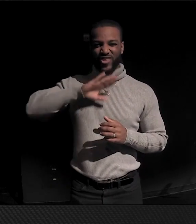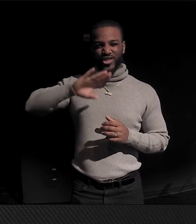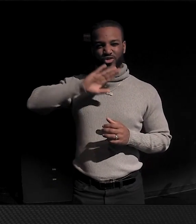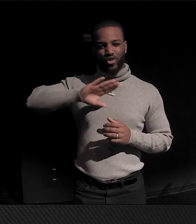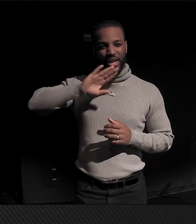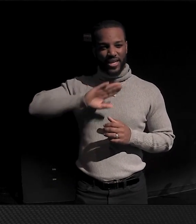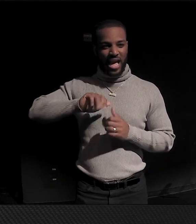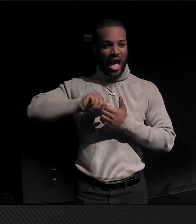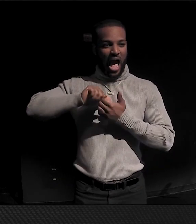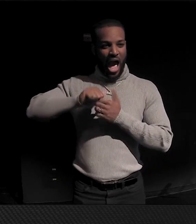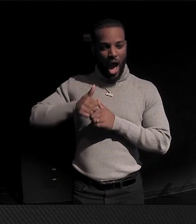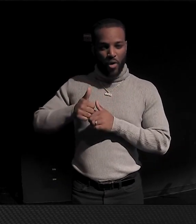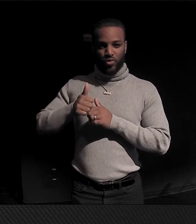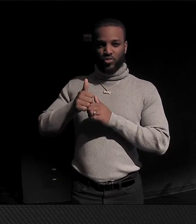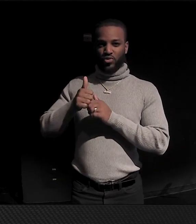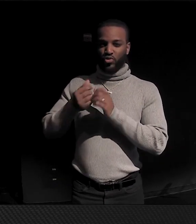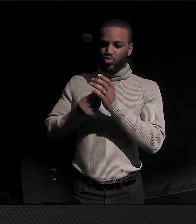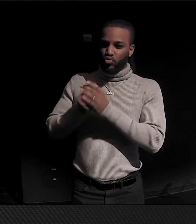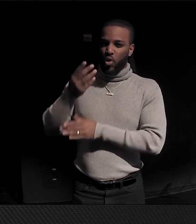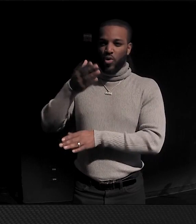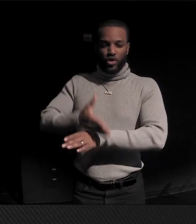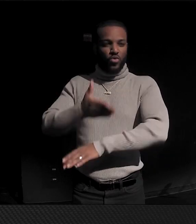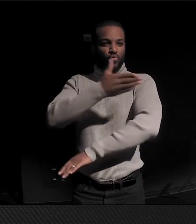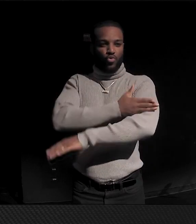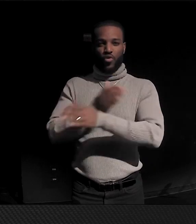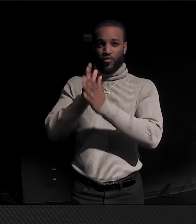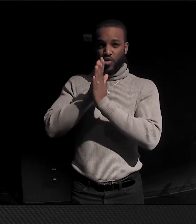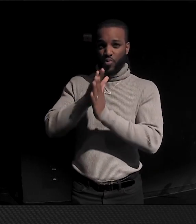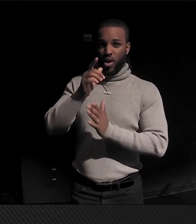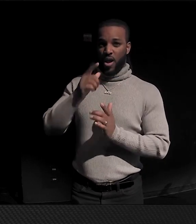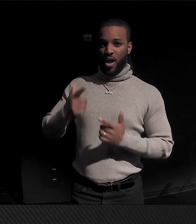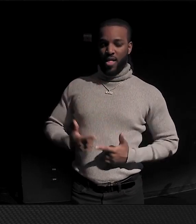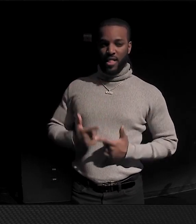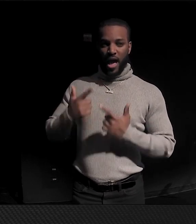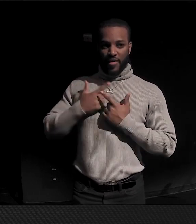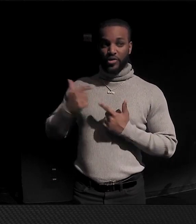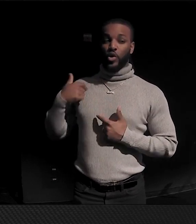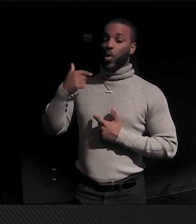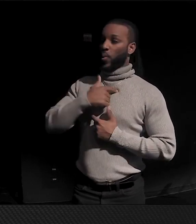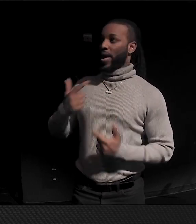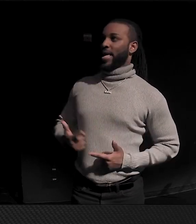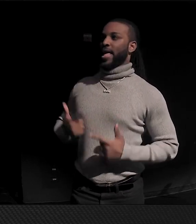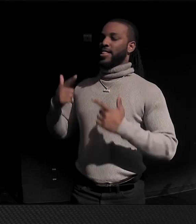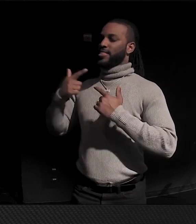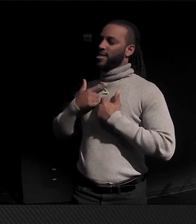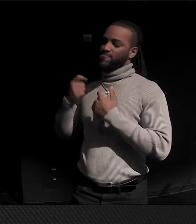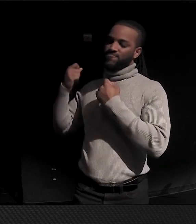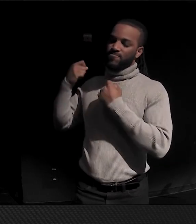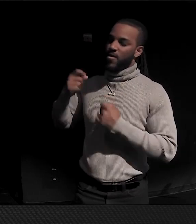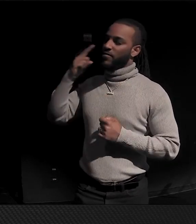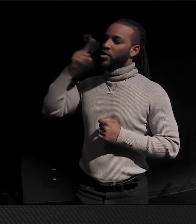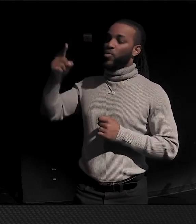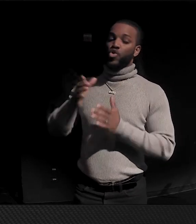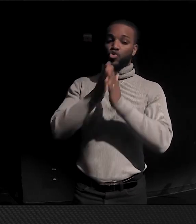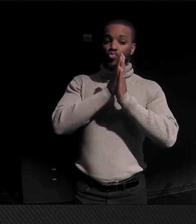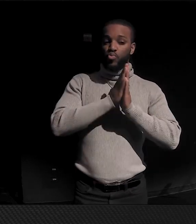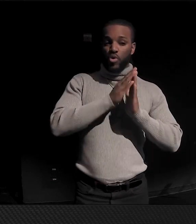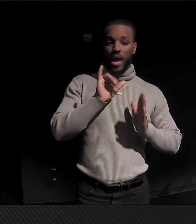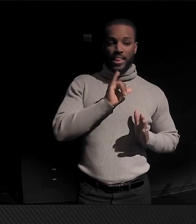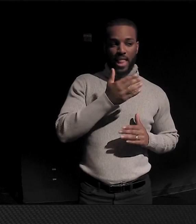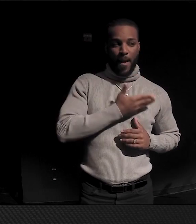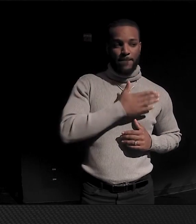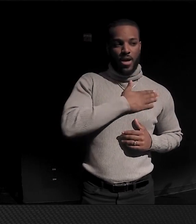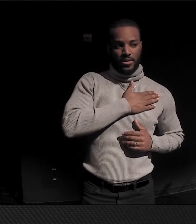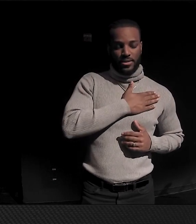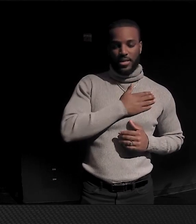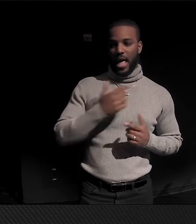to grow in depth in our prayer life so that we live radical lives where we pray like the monks and live like